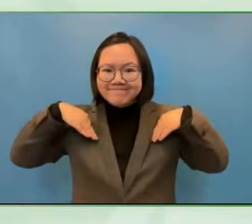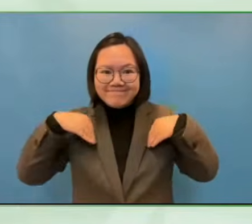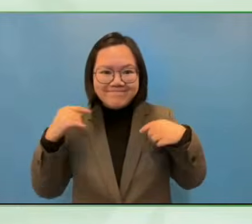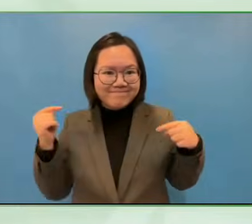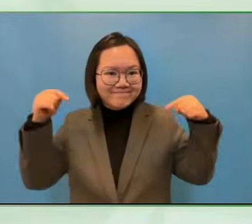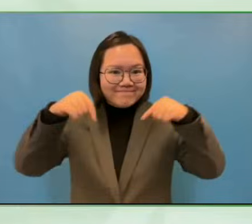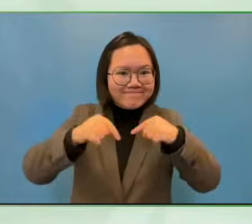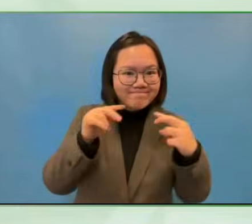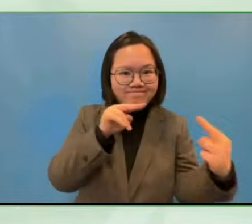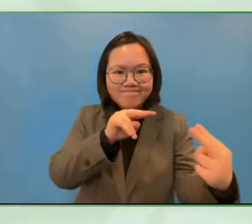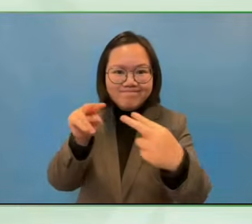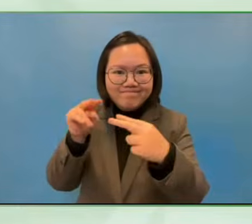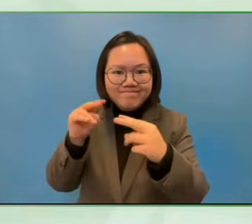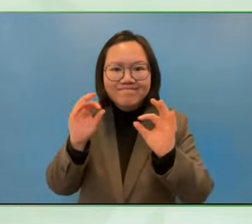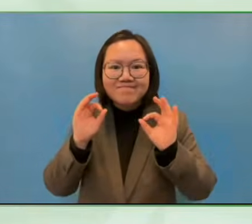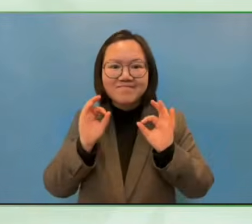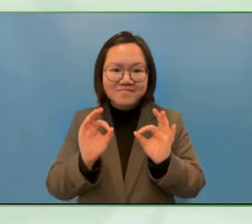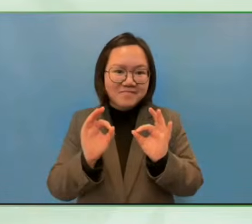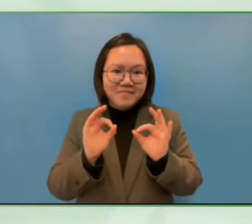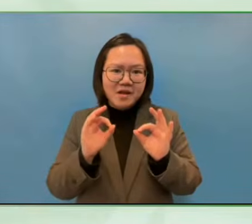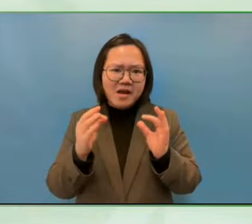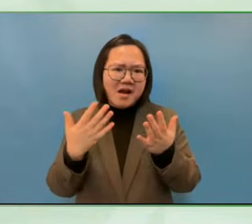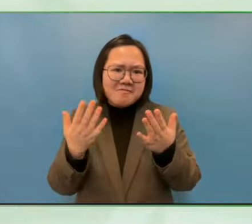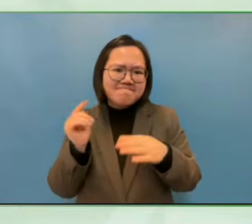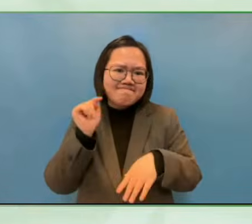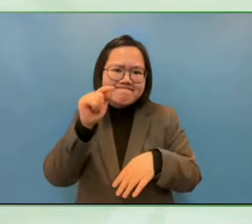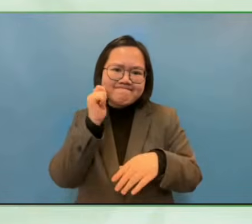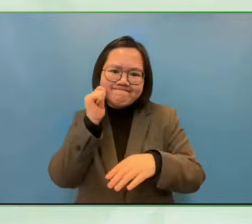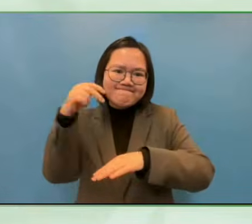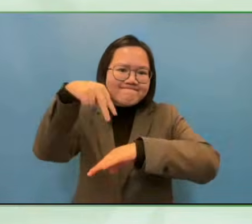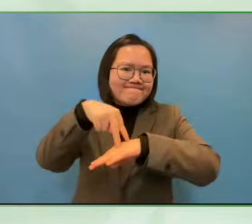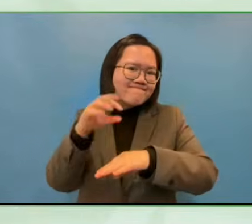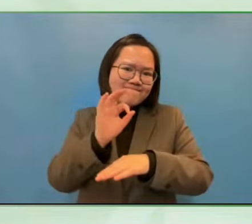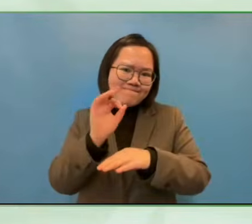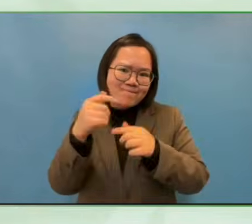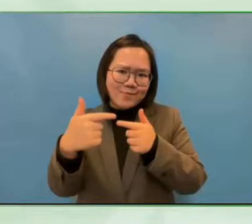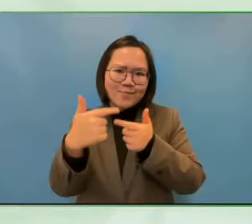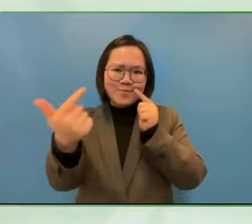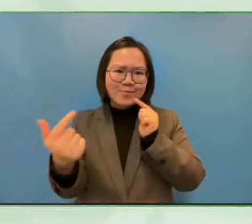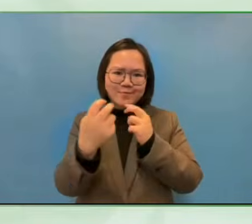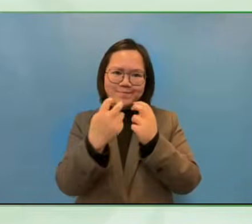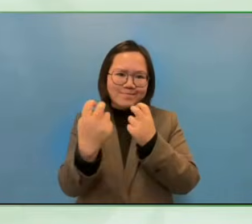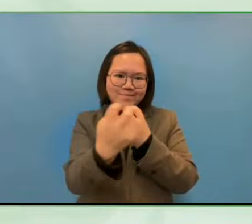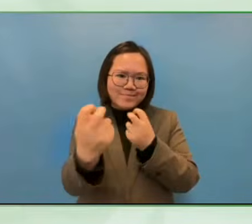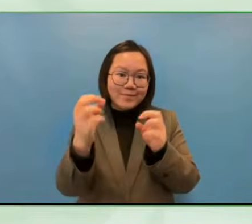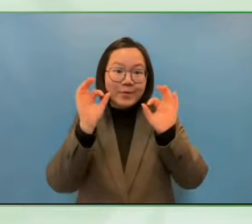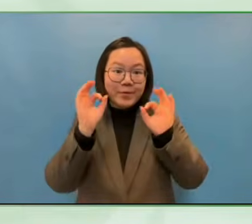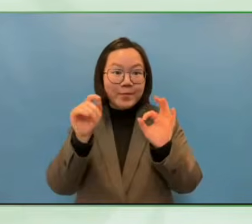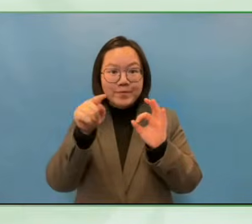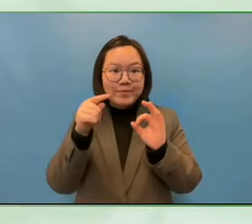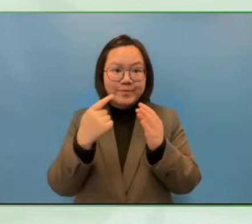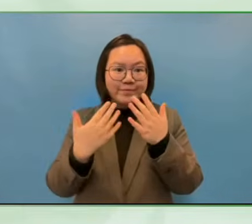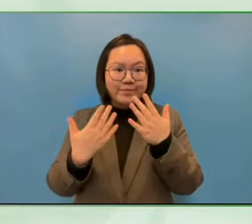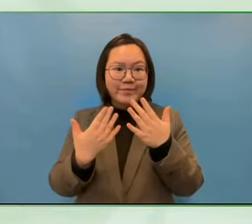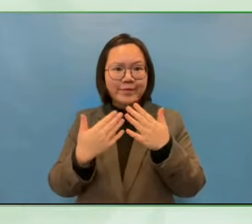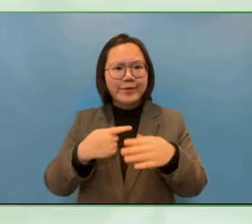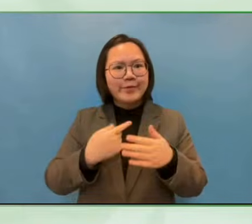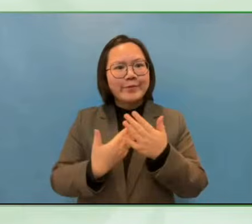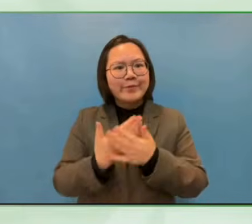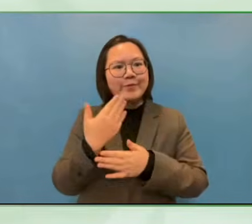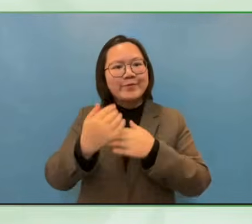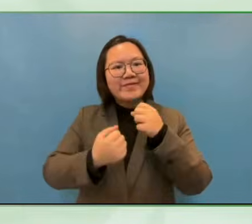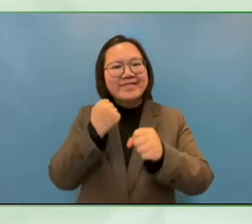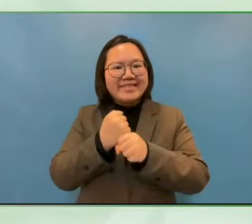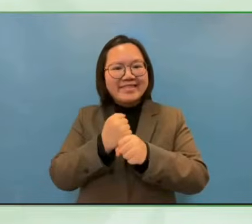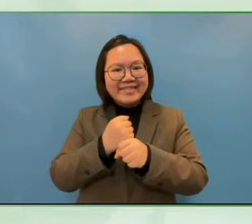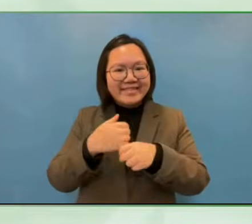happy Lunar New Year and a meaningful Ramadan. Persons with